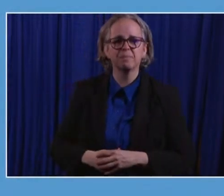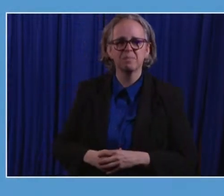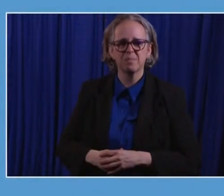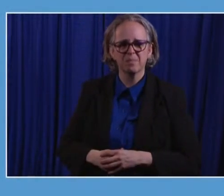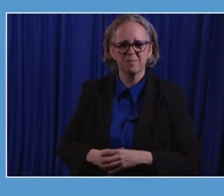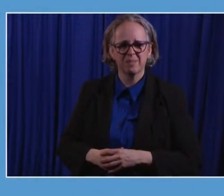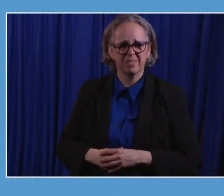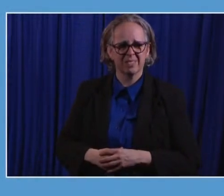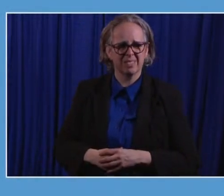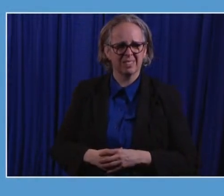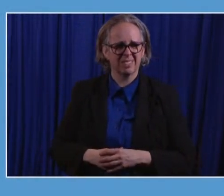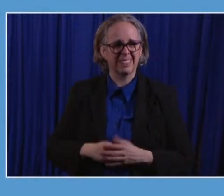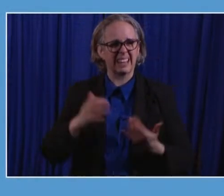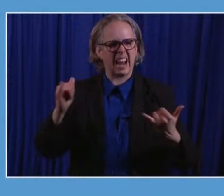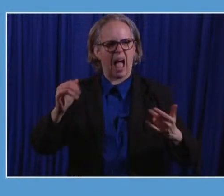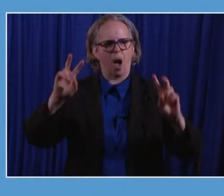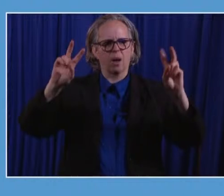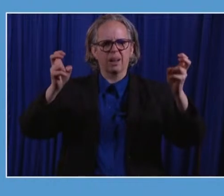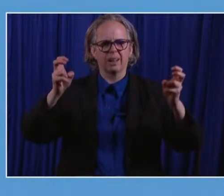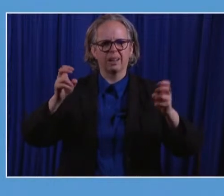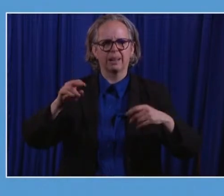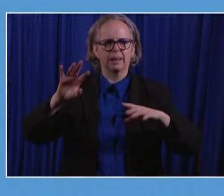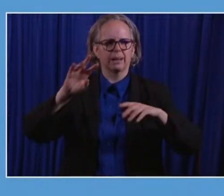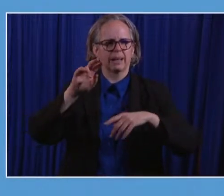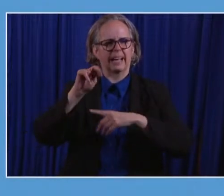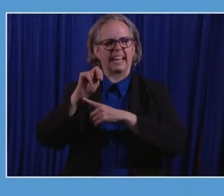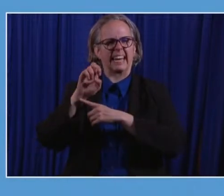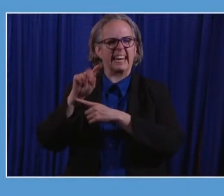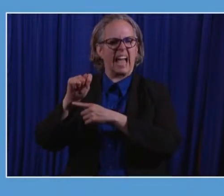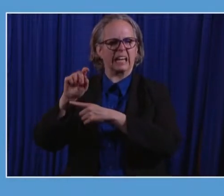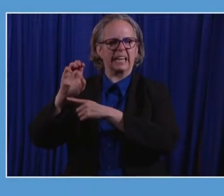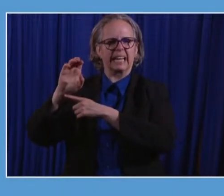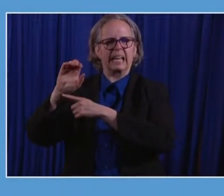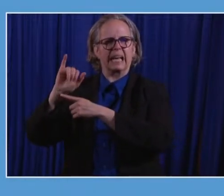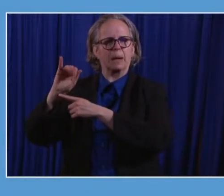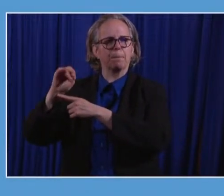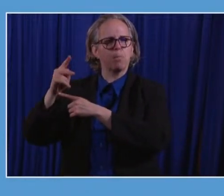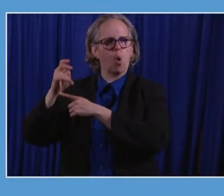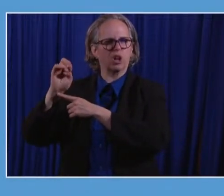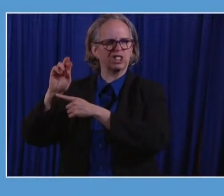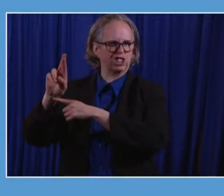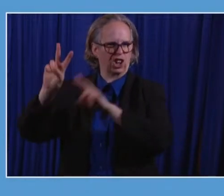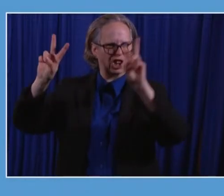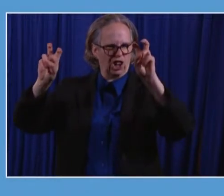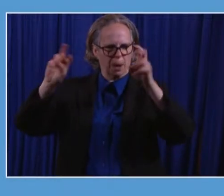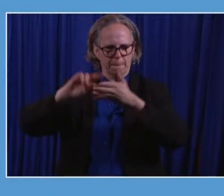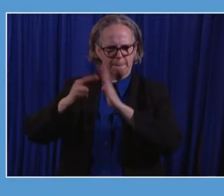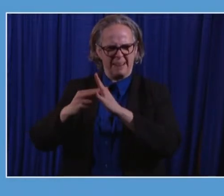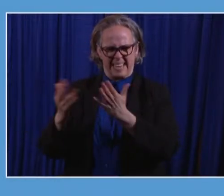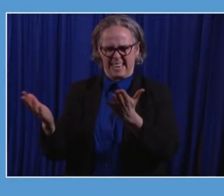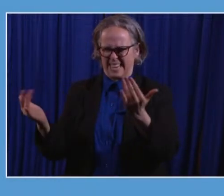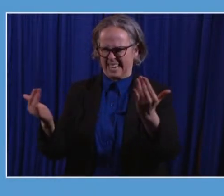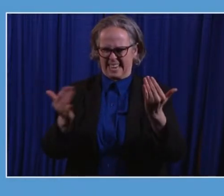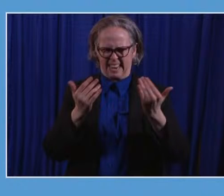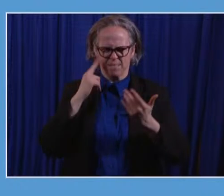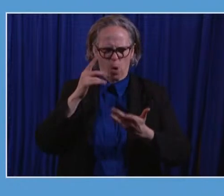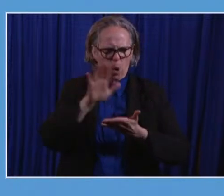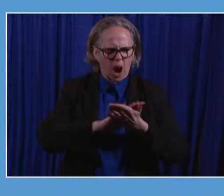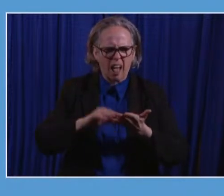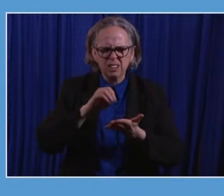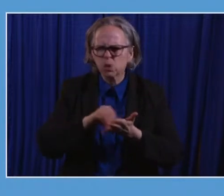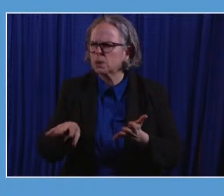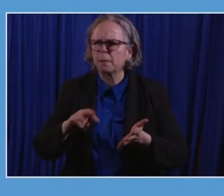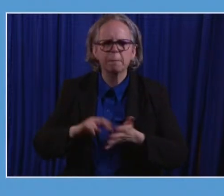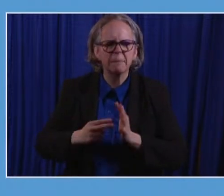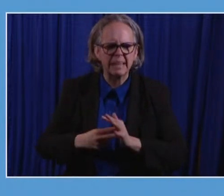See this, a net importer of college students. So we have more people going to college in Ohio than leaving Ohio